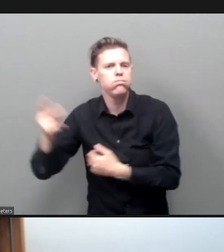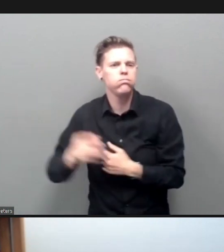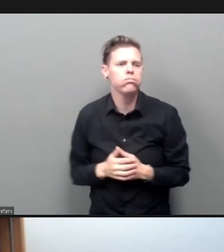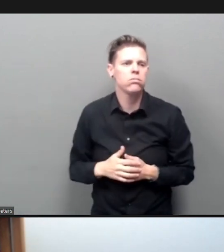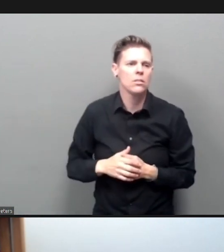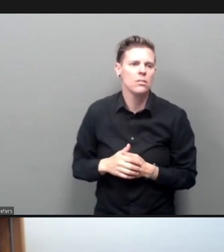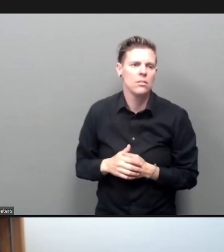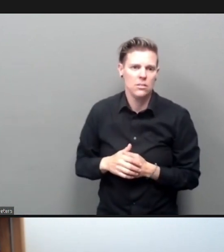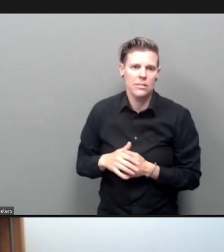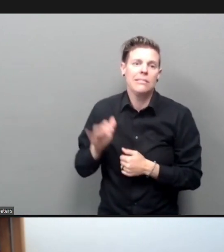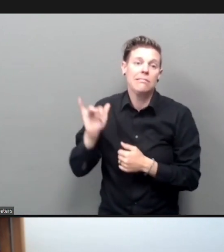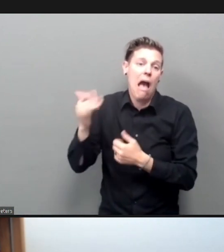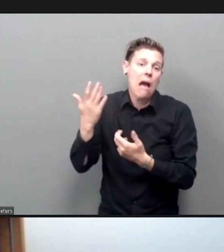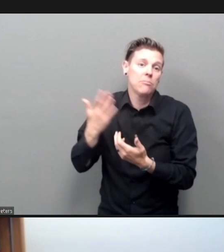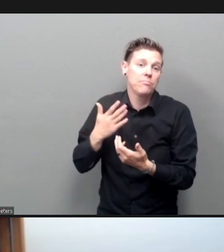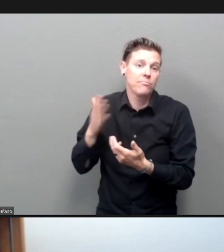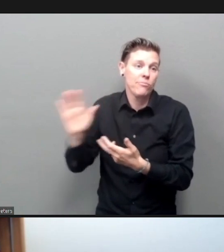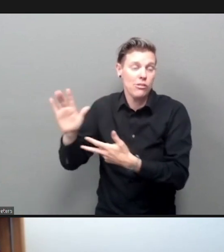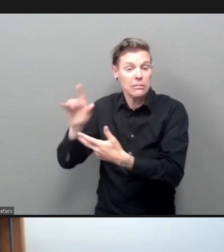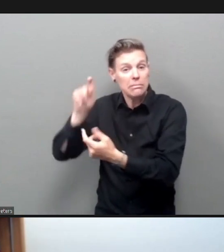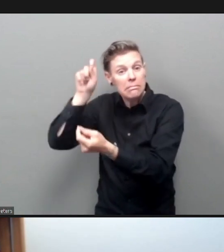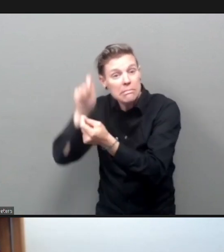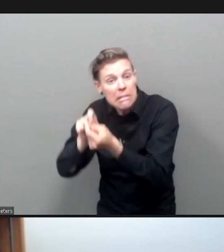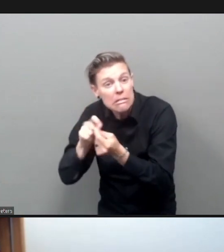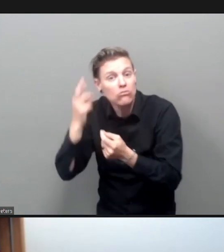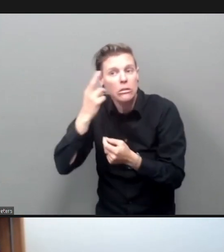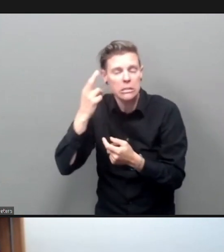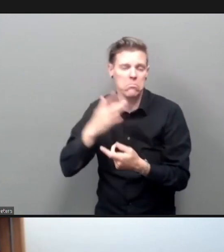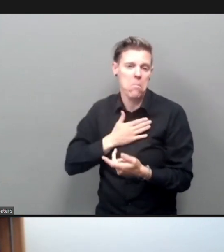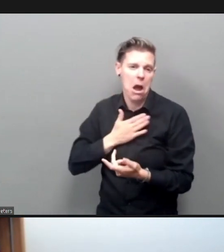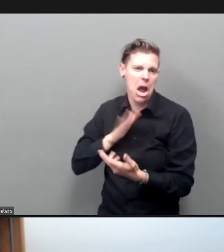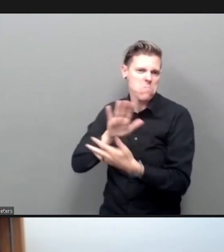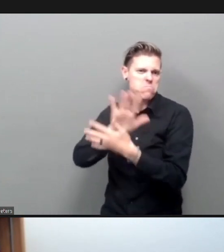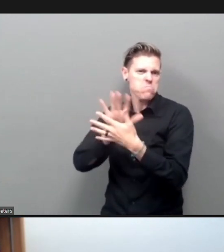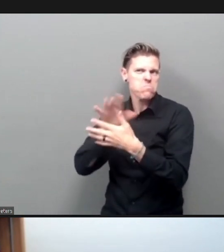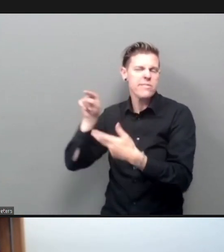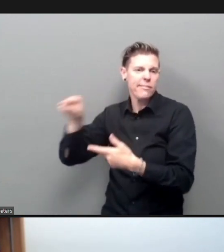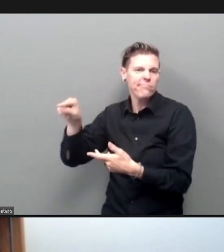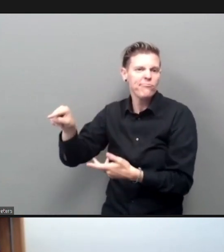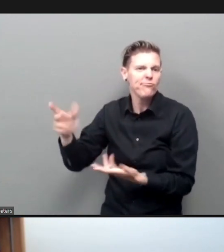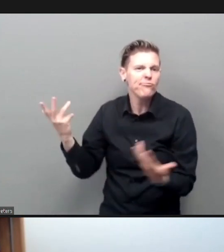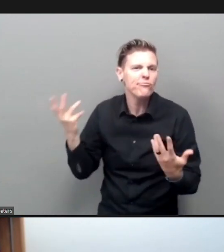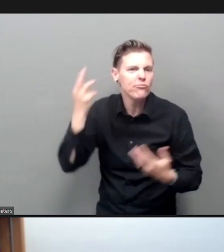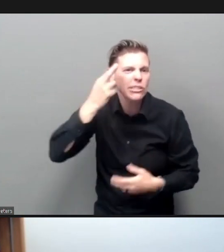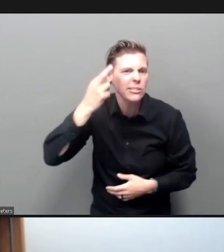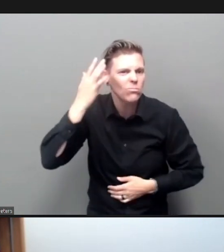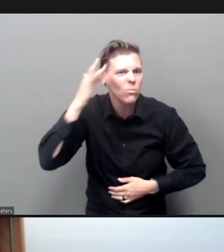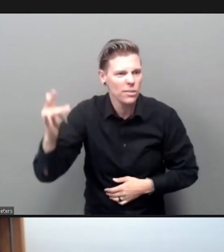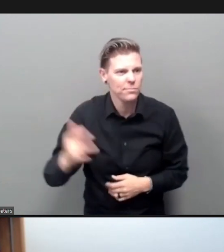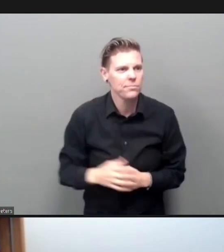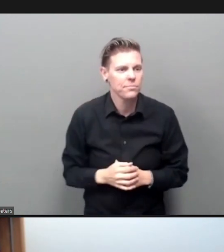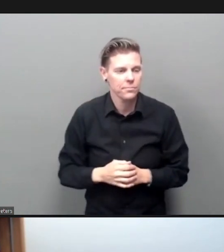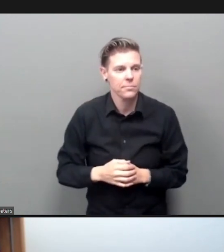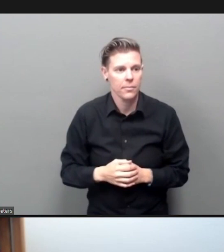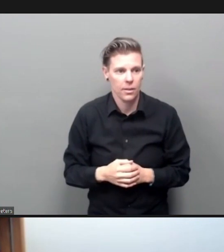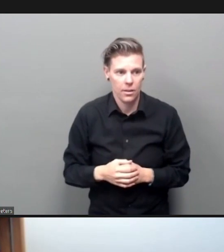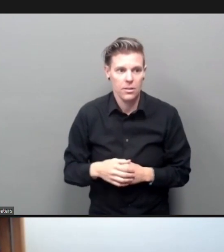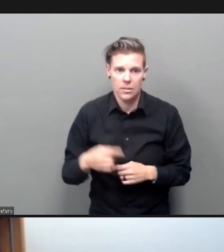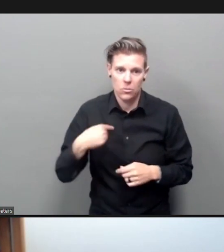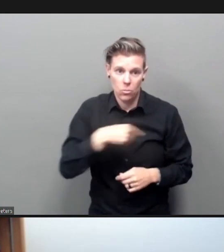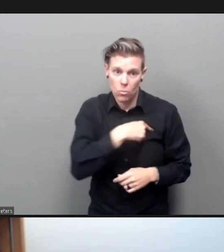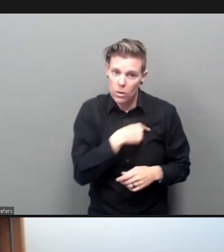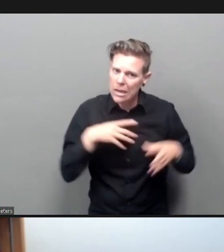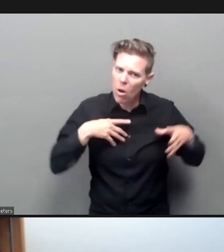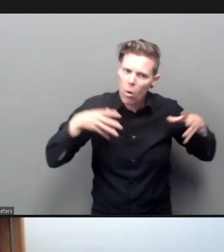number of factors that are all interacting together. I mentioned earlier the modeling team had spent, kind of almost all of their